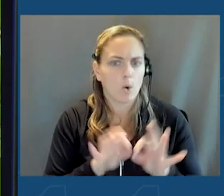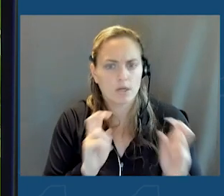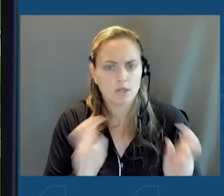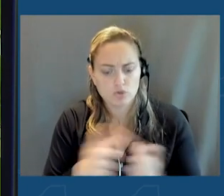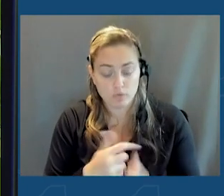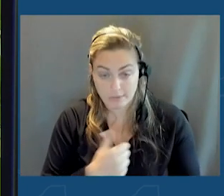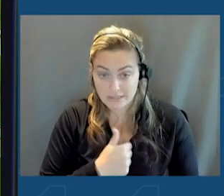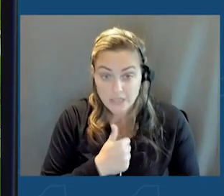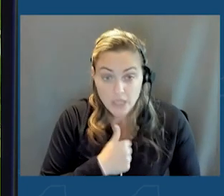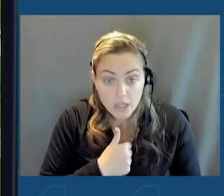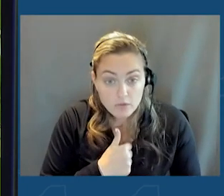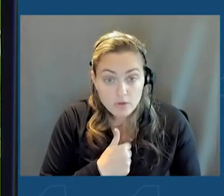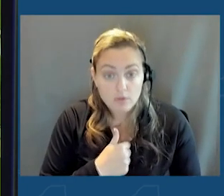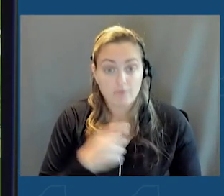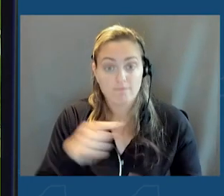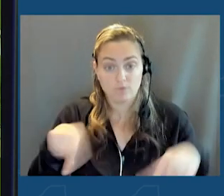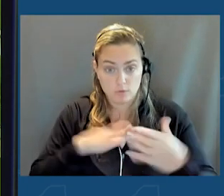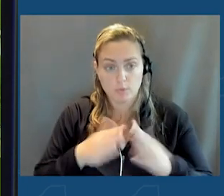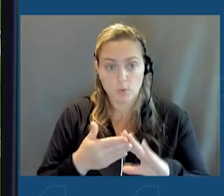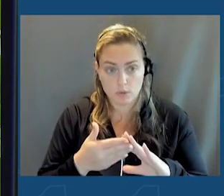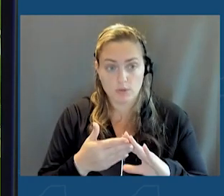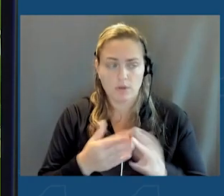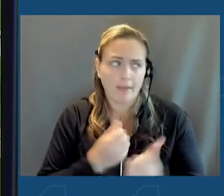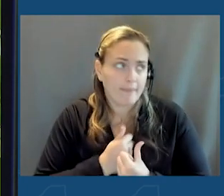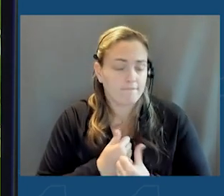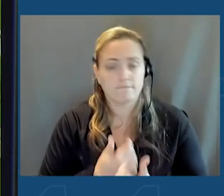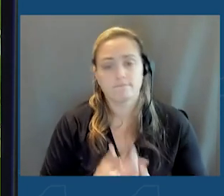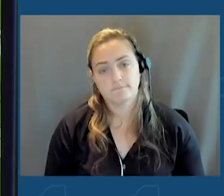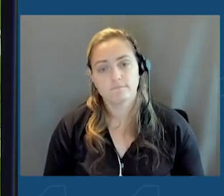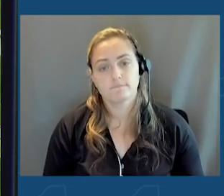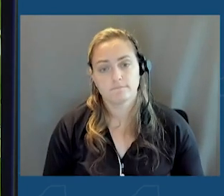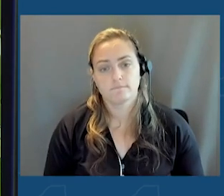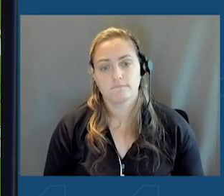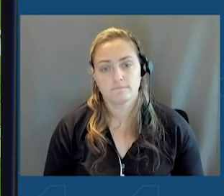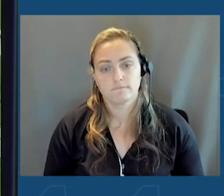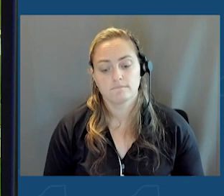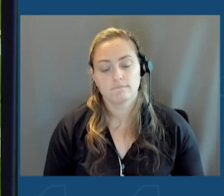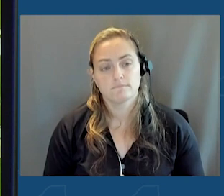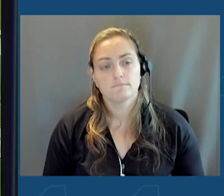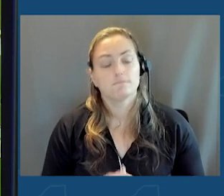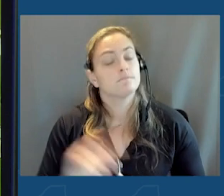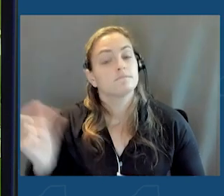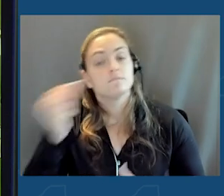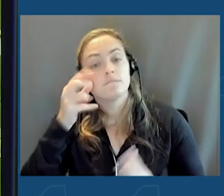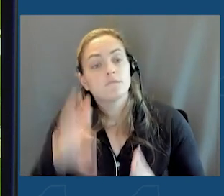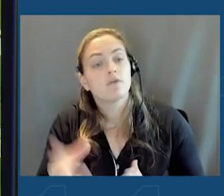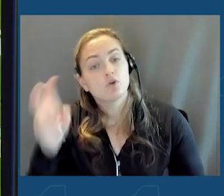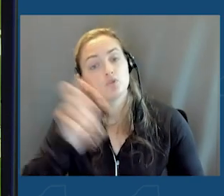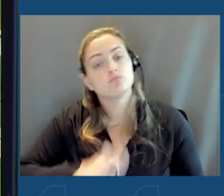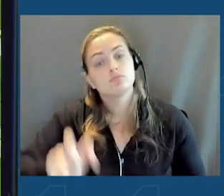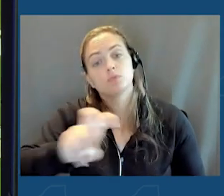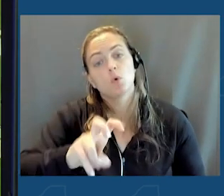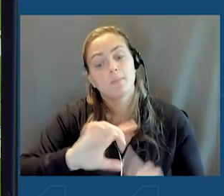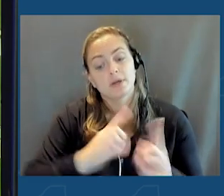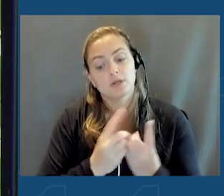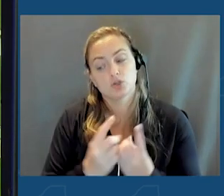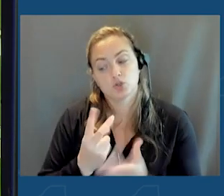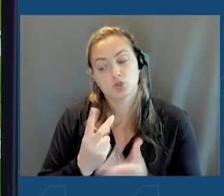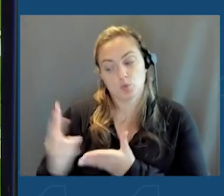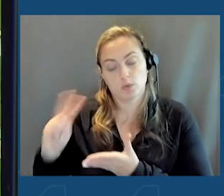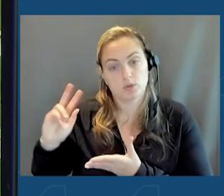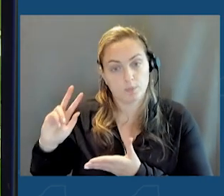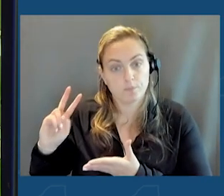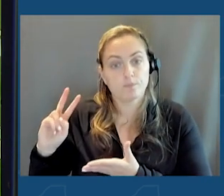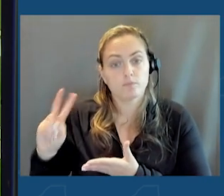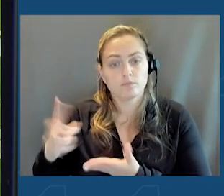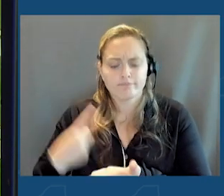myself and for this community that I love so much. When Governor Hochul toured my district 2 Fridays ago, we discussed